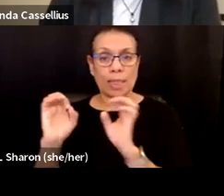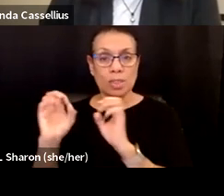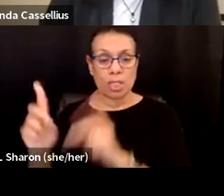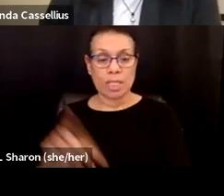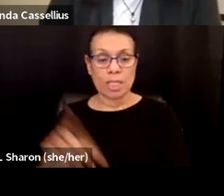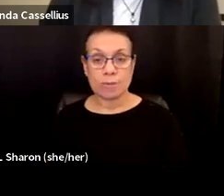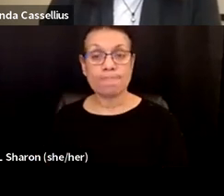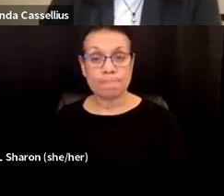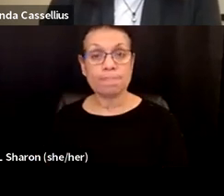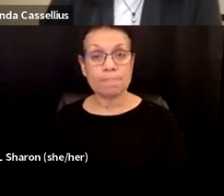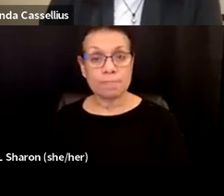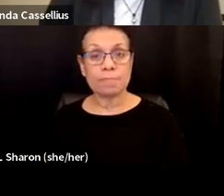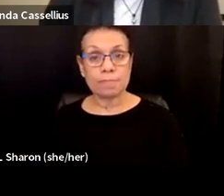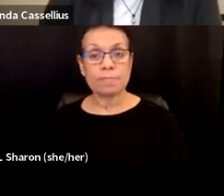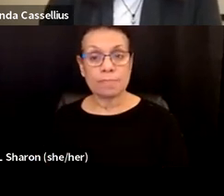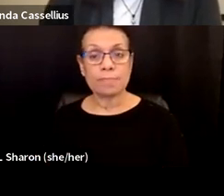so yes